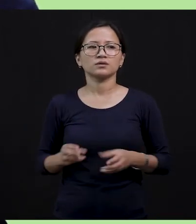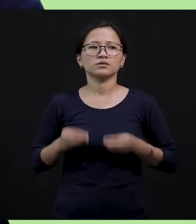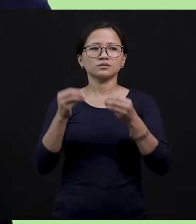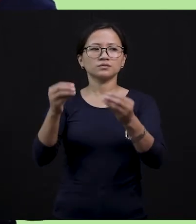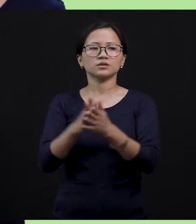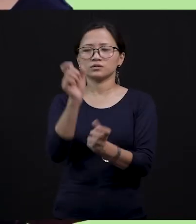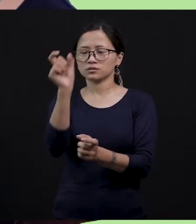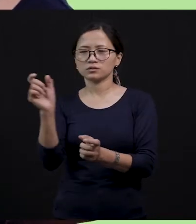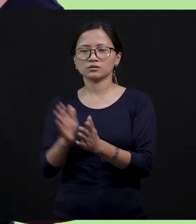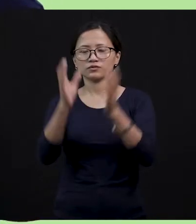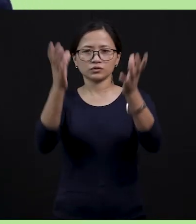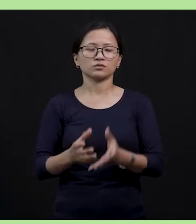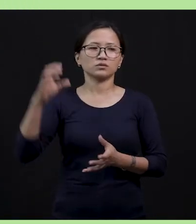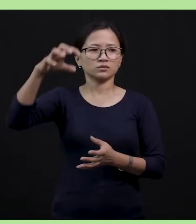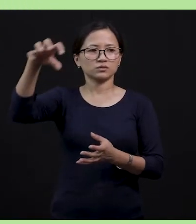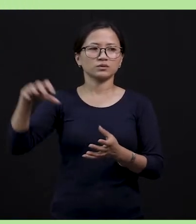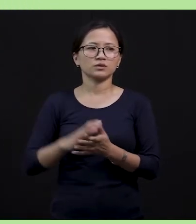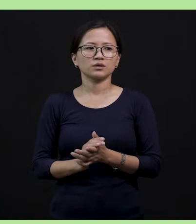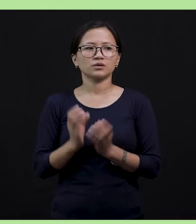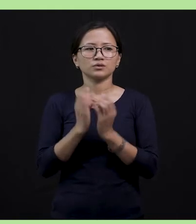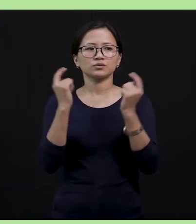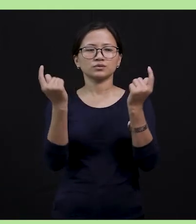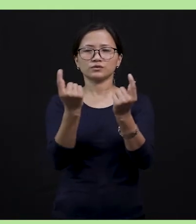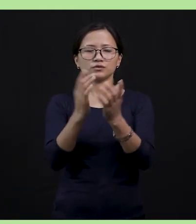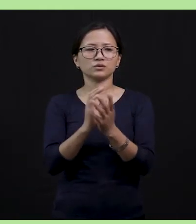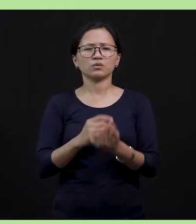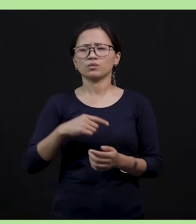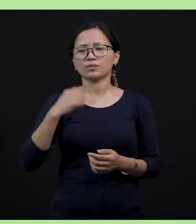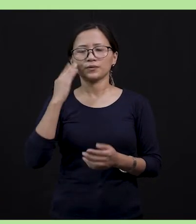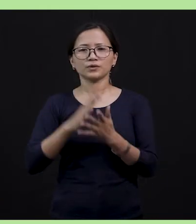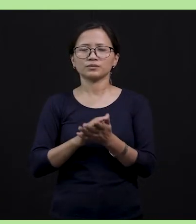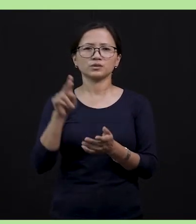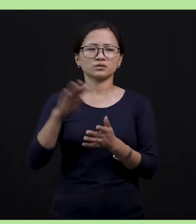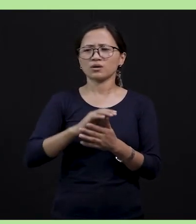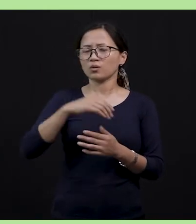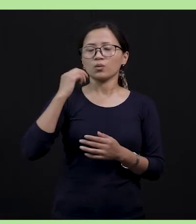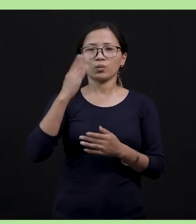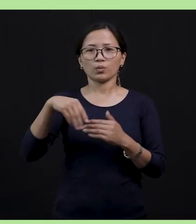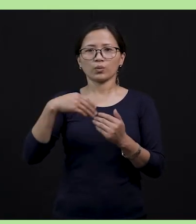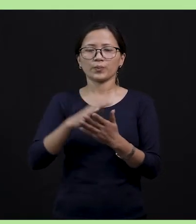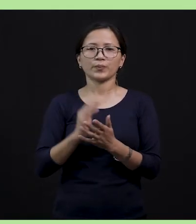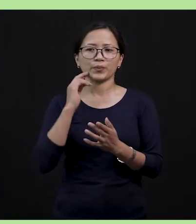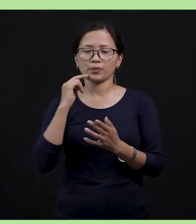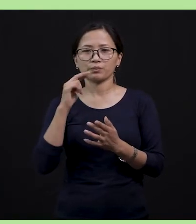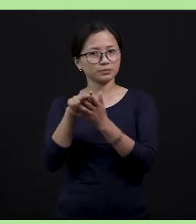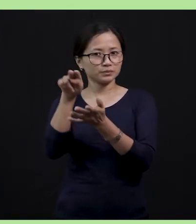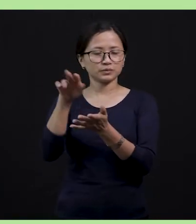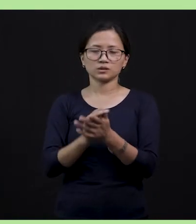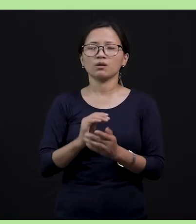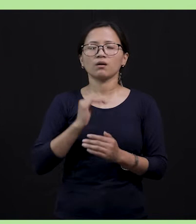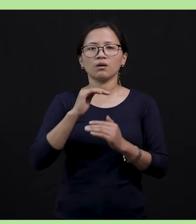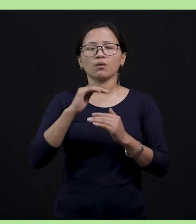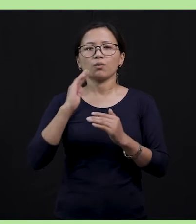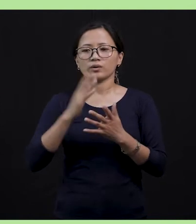that day. Universal adult franchise is universal is when everybody has the vote. And adult is, it's a government which